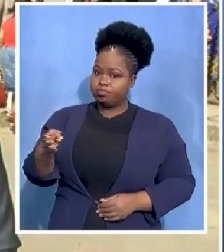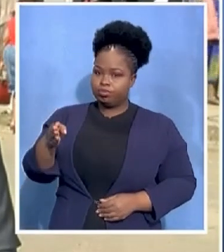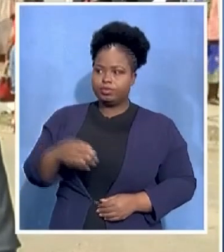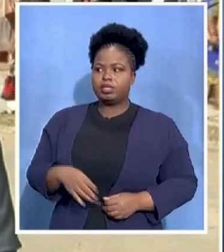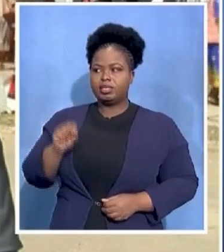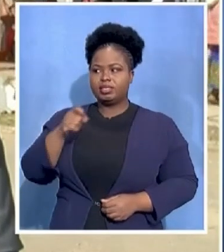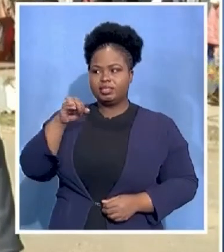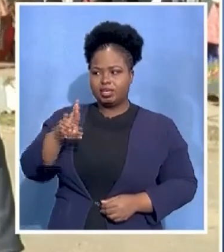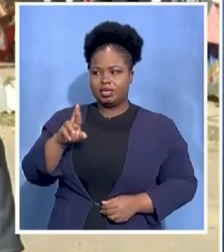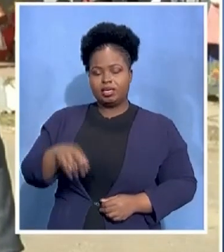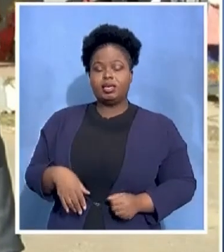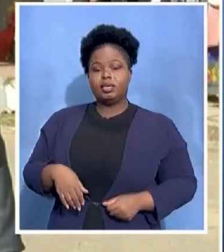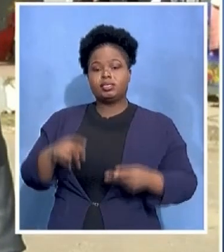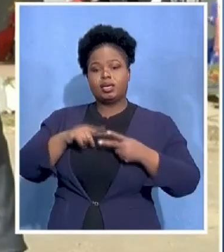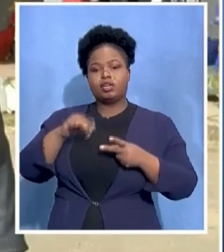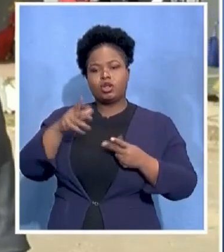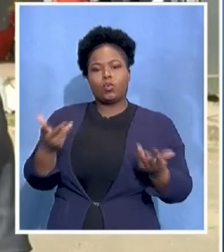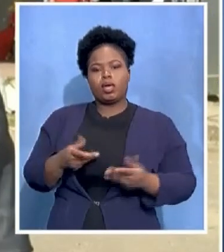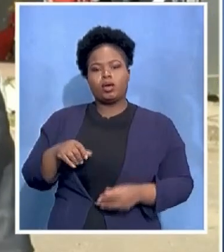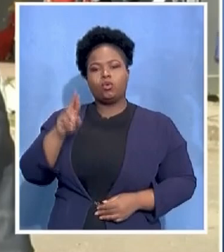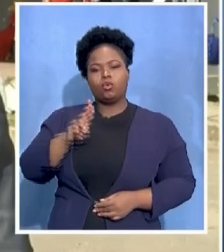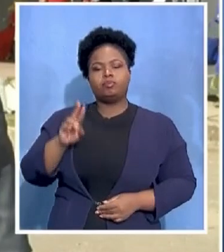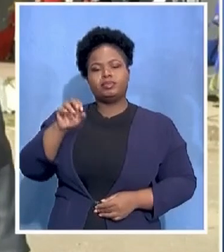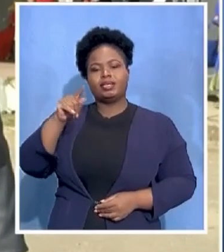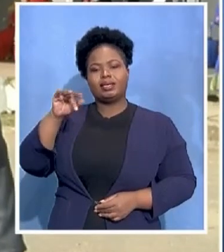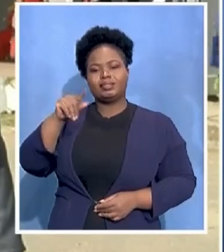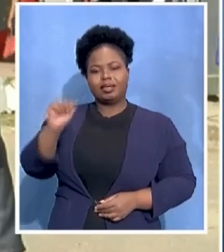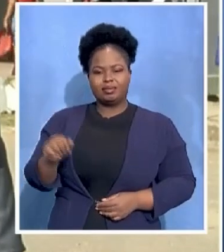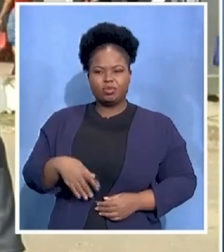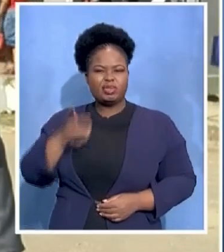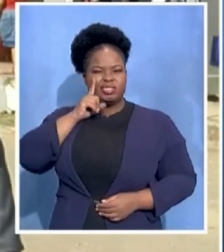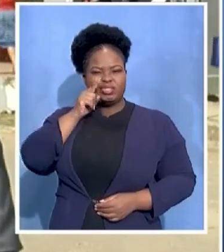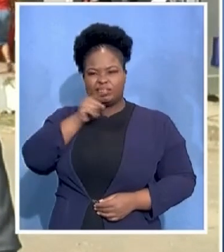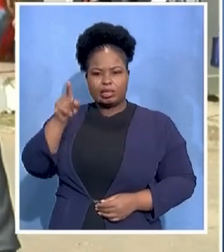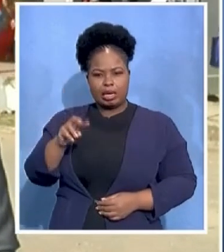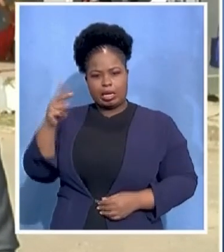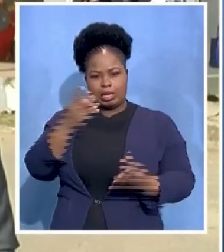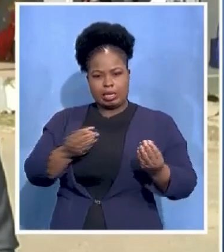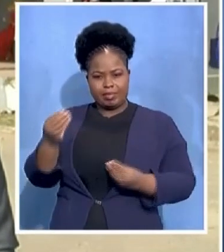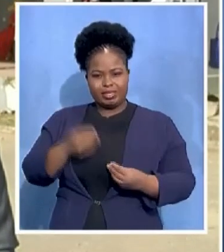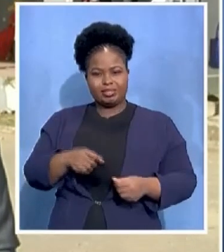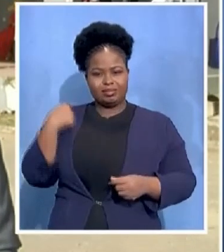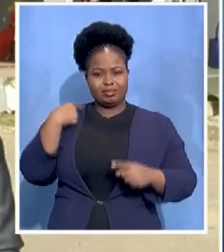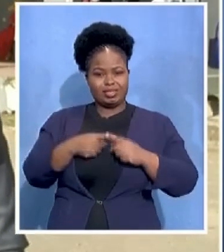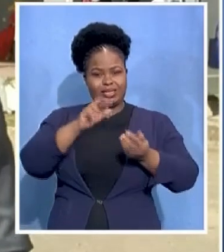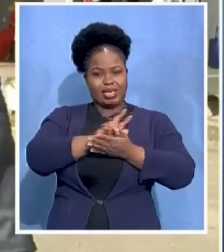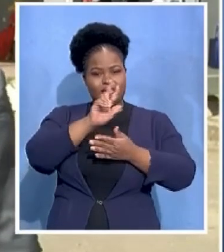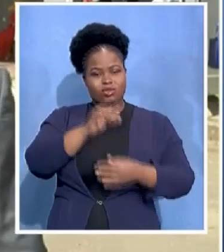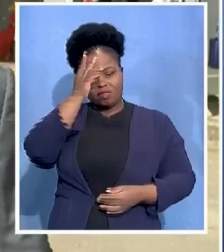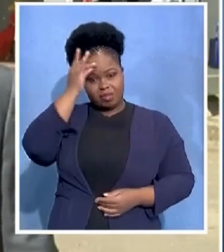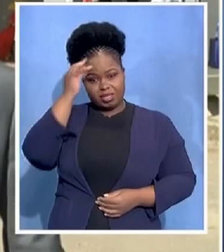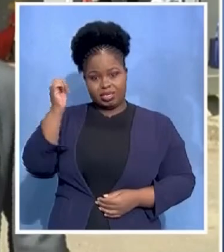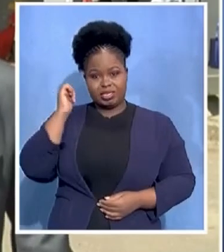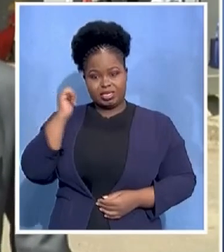a very good morning to you. So I'm just looking at some of the numbers as of the 18th of March, that was yesterday, with regards to this vaccination